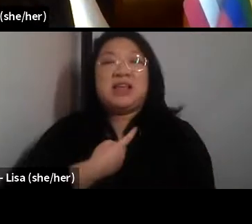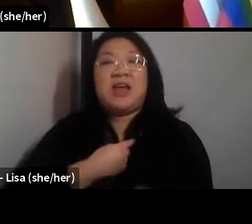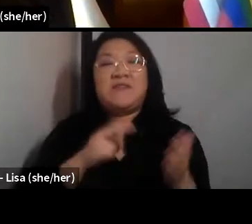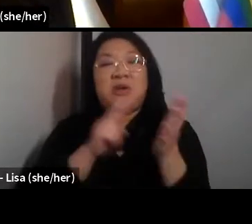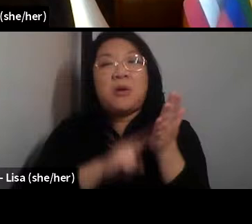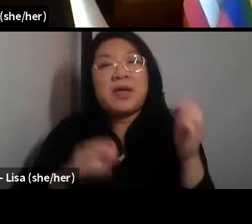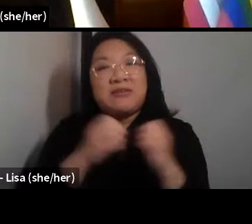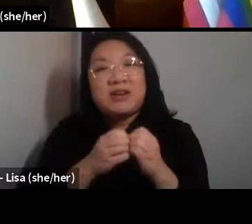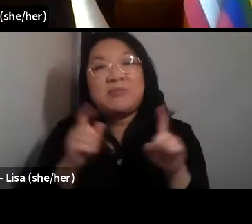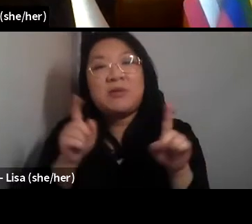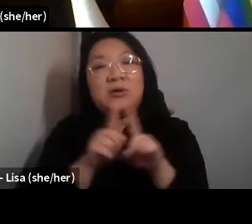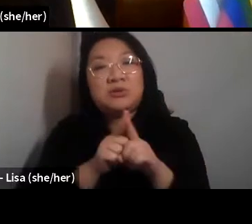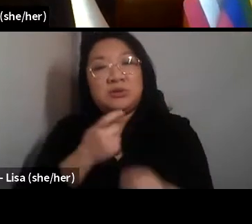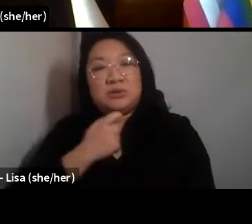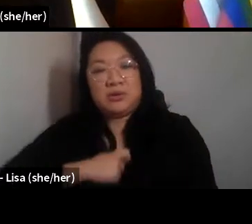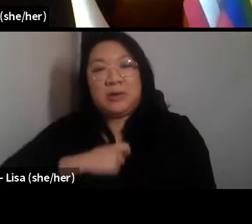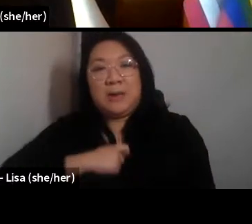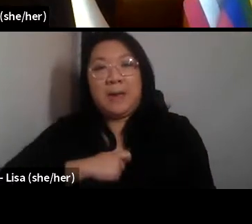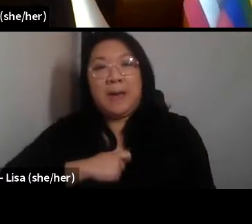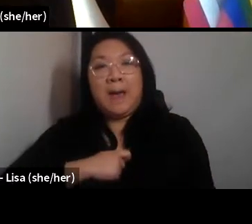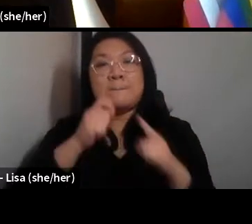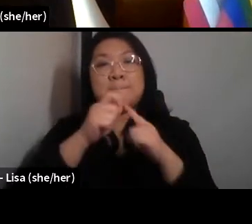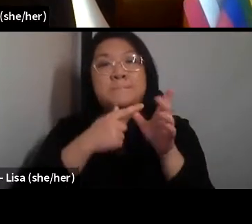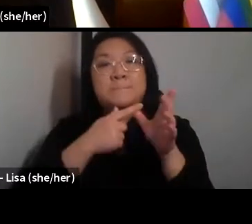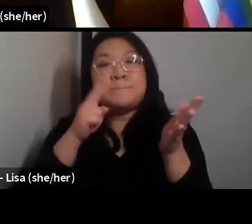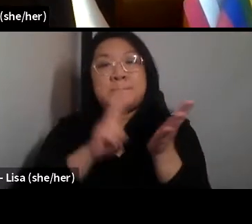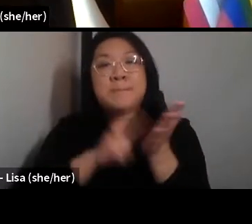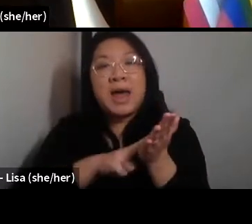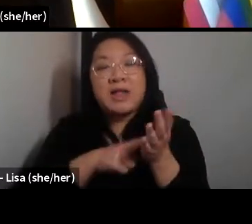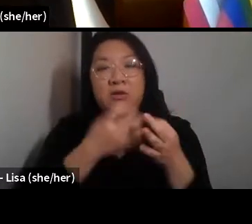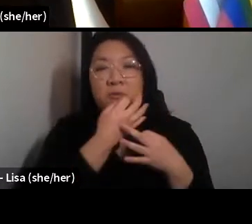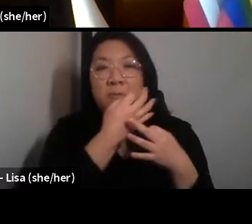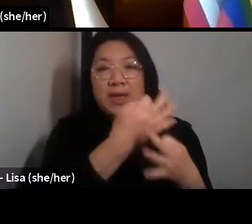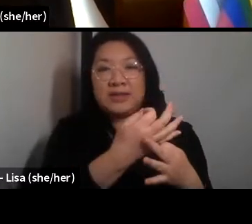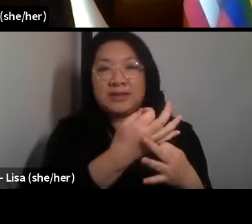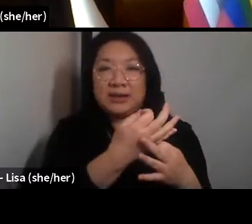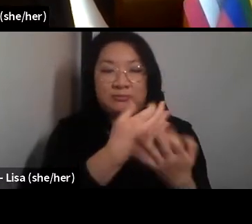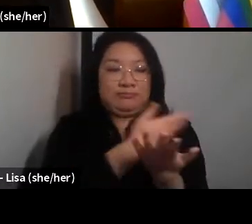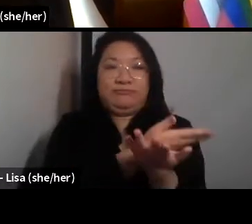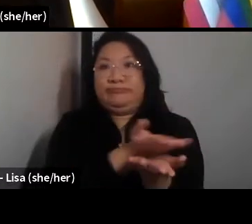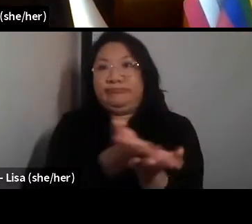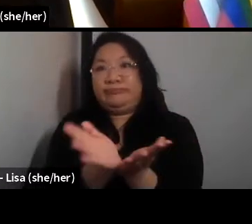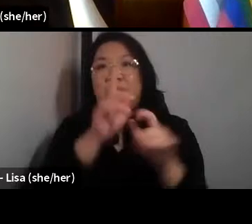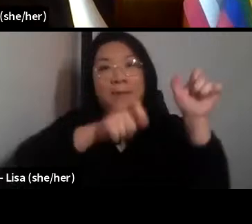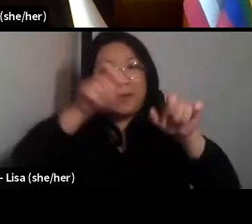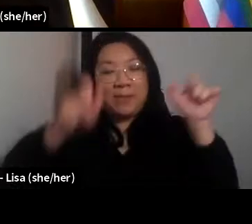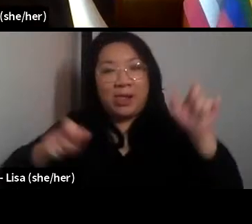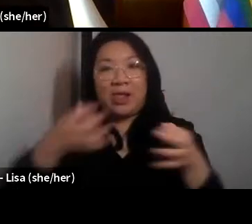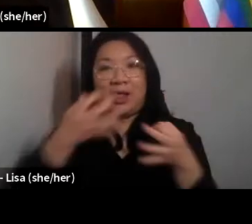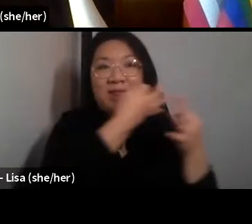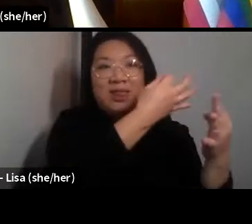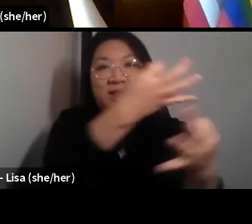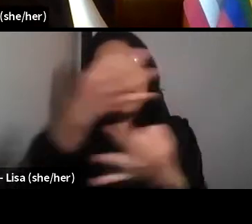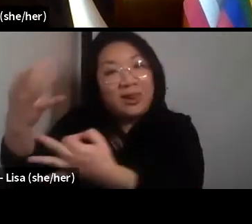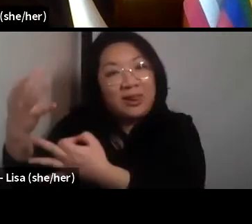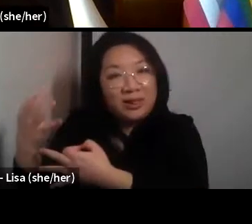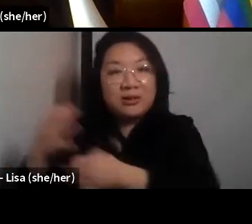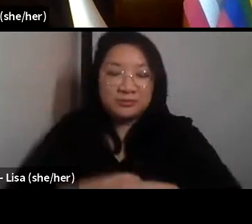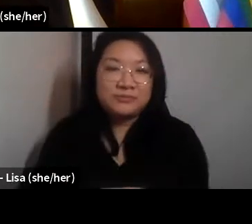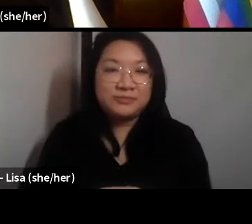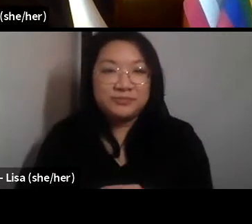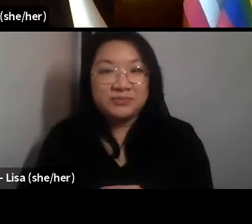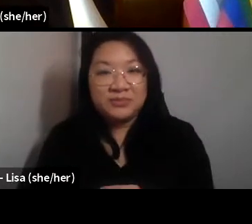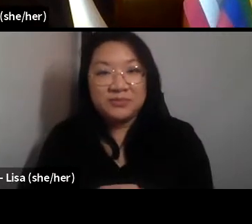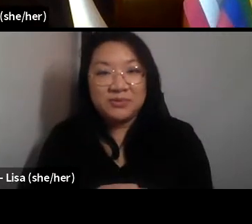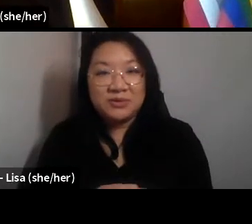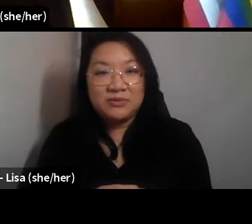and I also now identify as panromantic, which just means I'm generally attracted to people. Yeah. And I